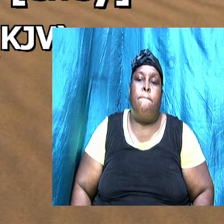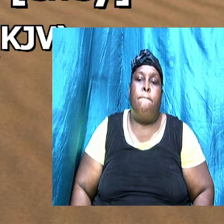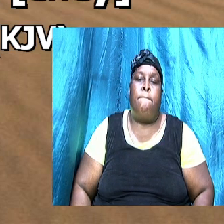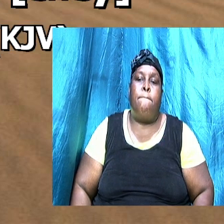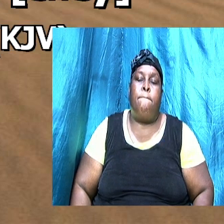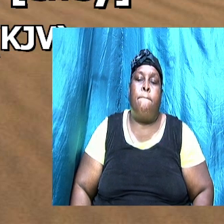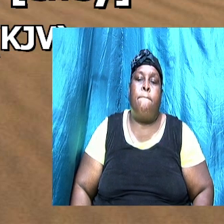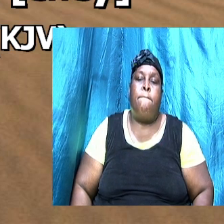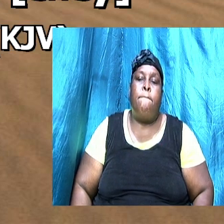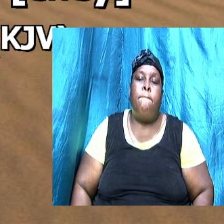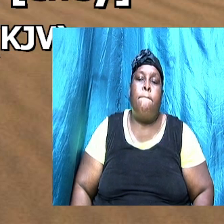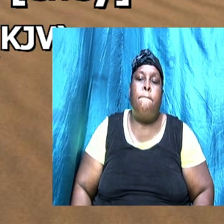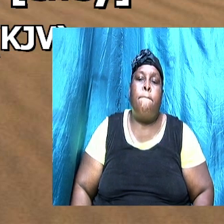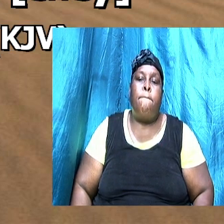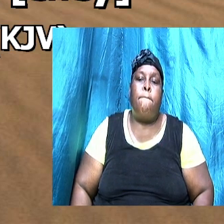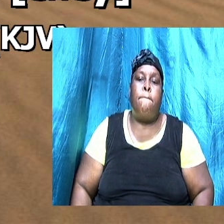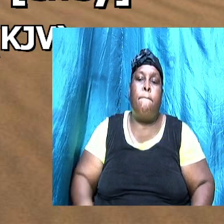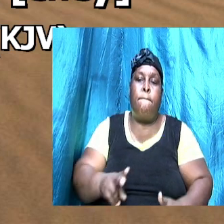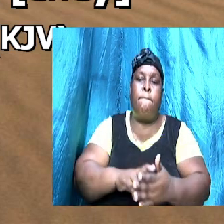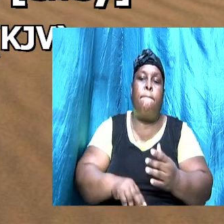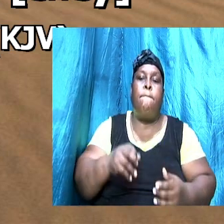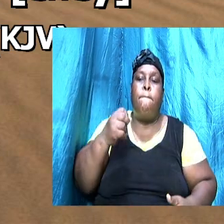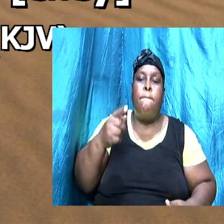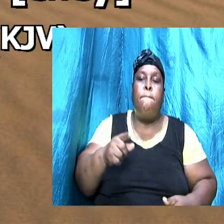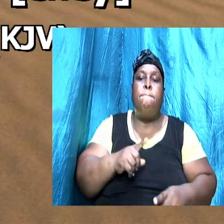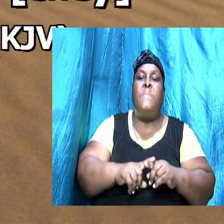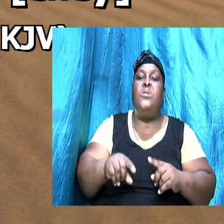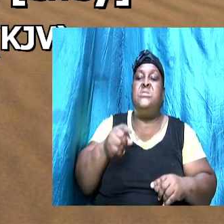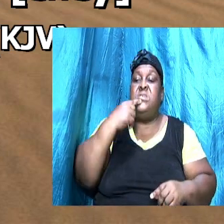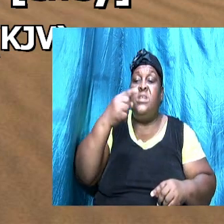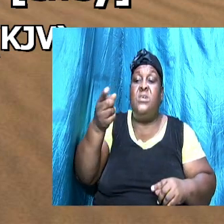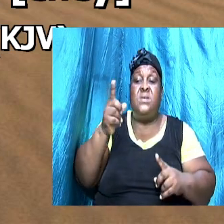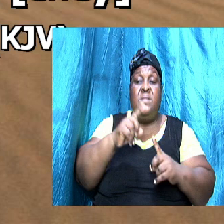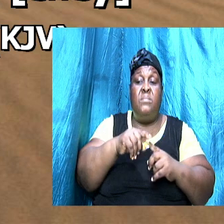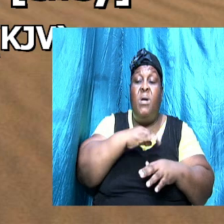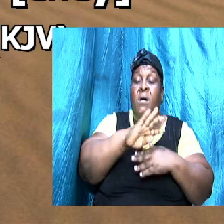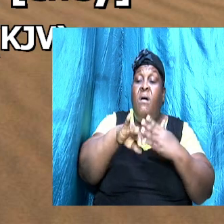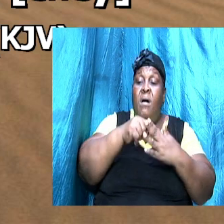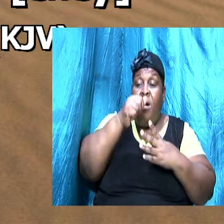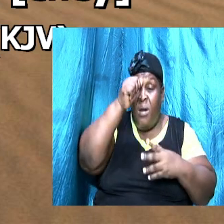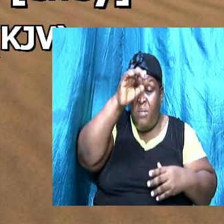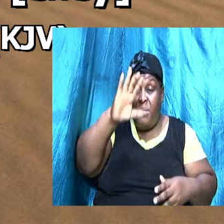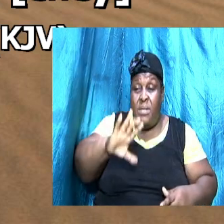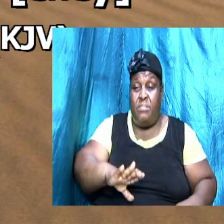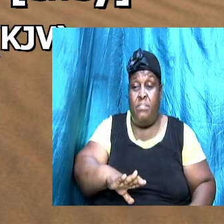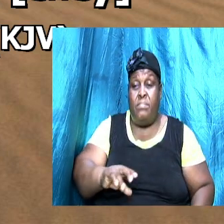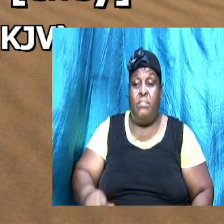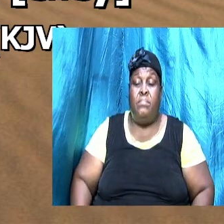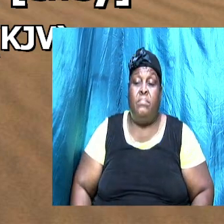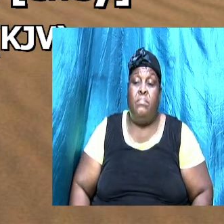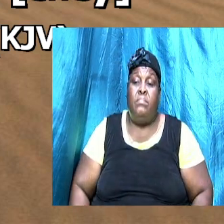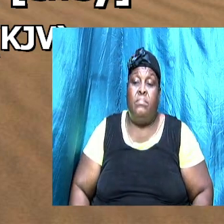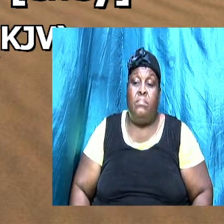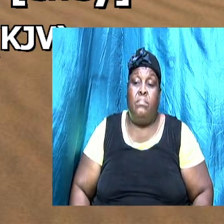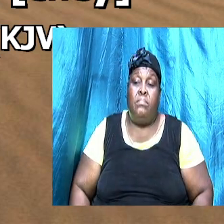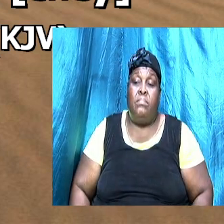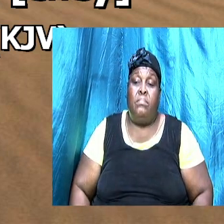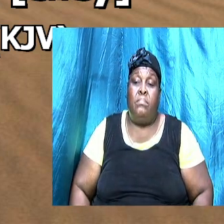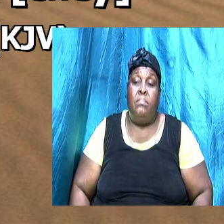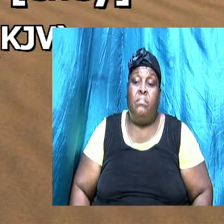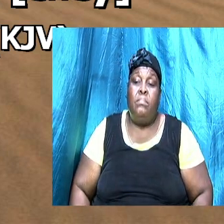All right, so verse 11. But he said unto them, all men. All right, so let us jump up a little